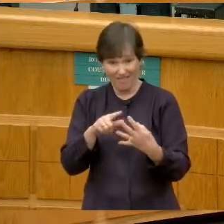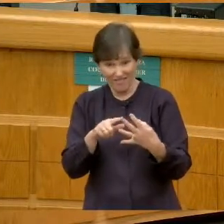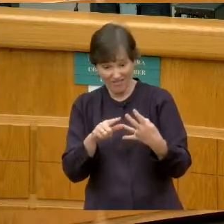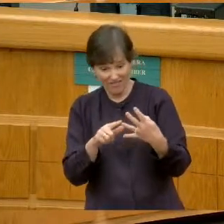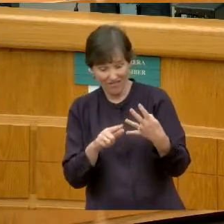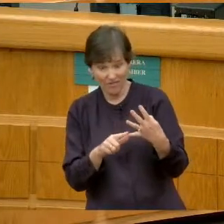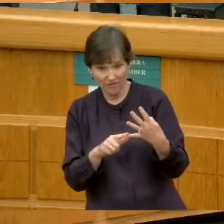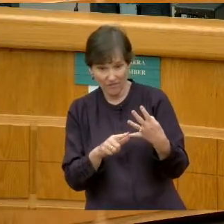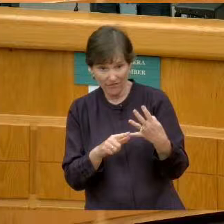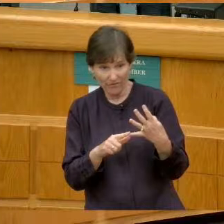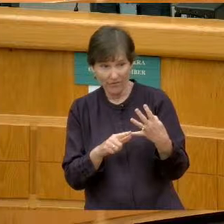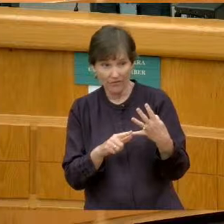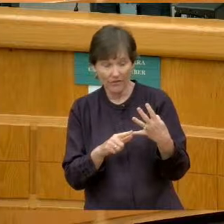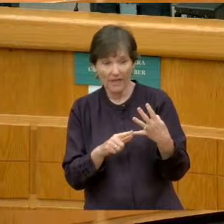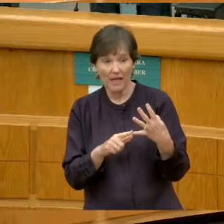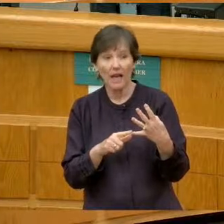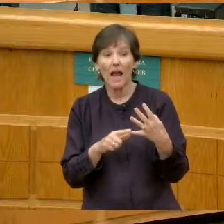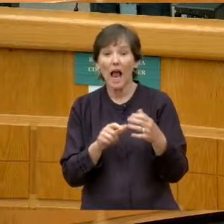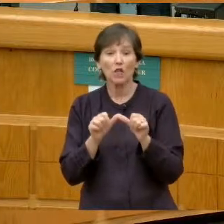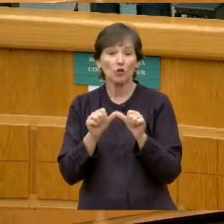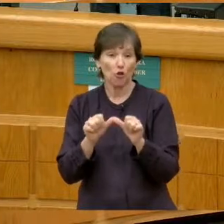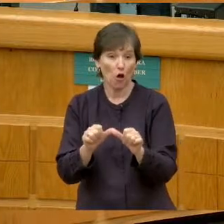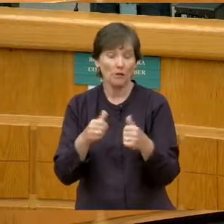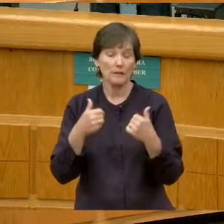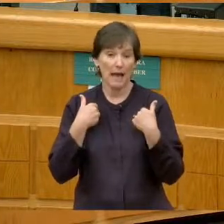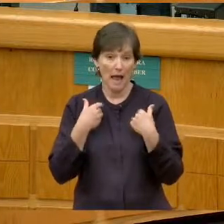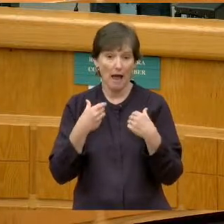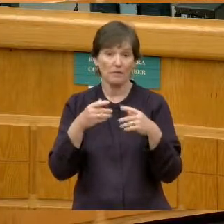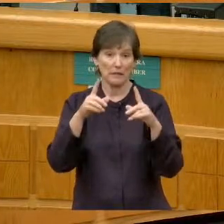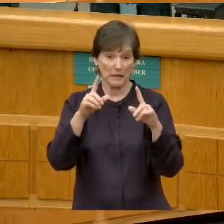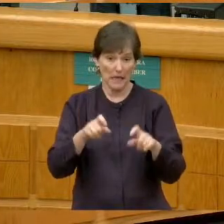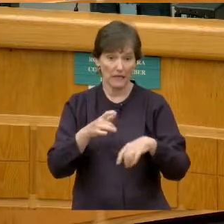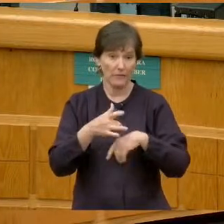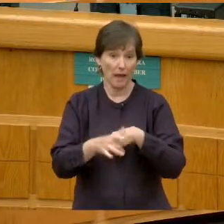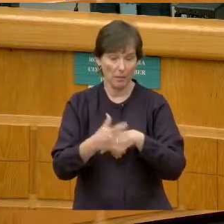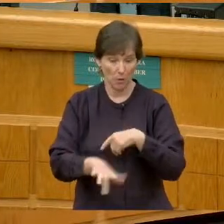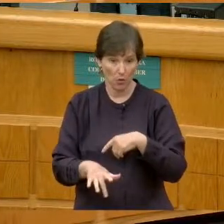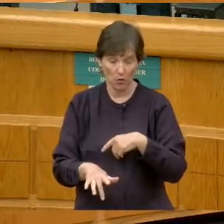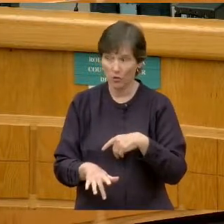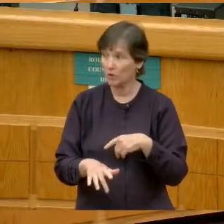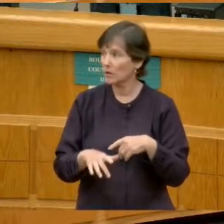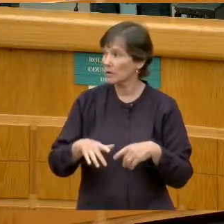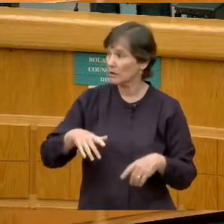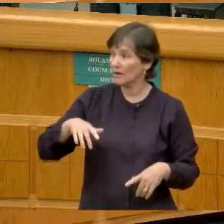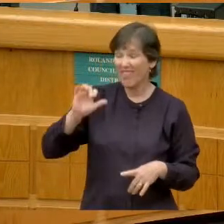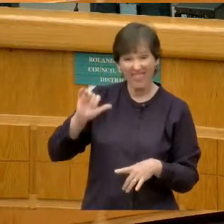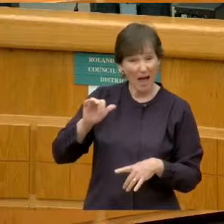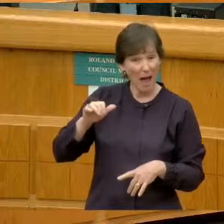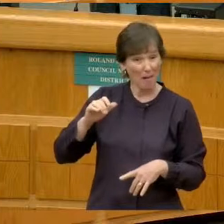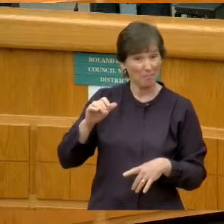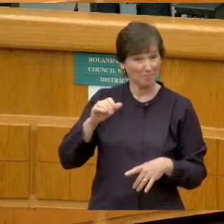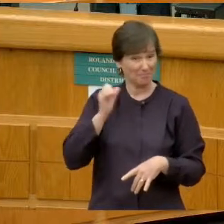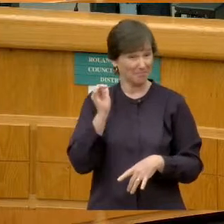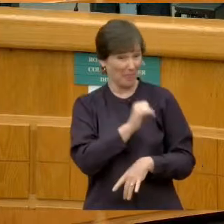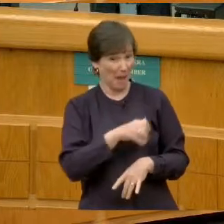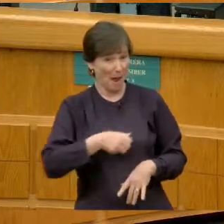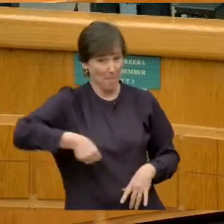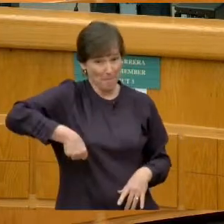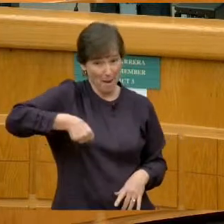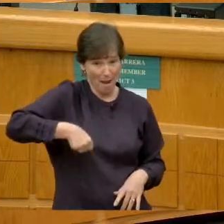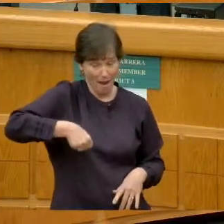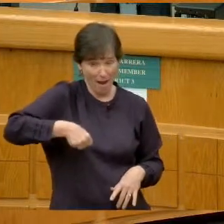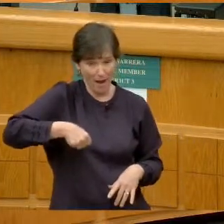20th, you'll be handed a little bag here just as a thank you from the community